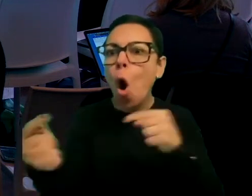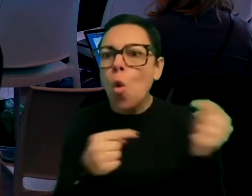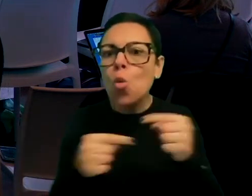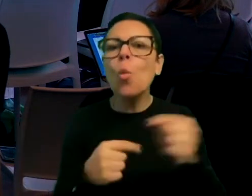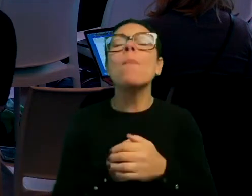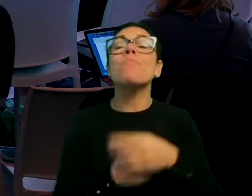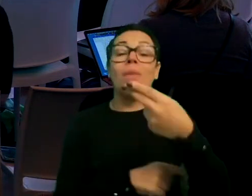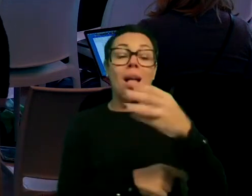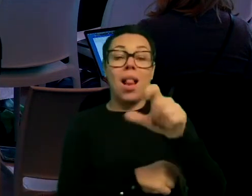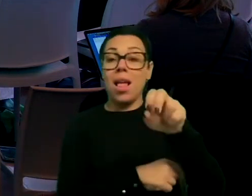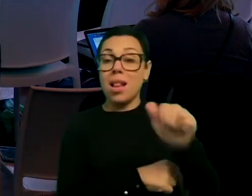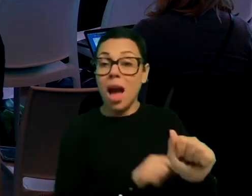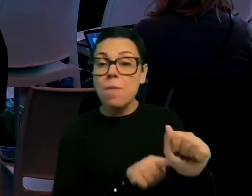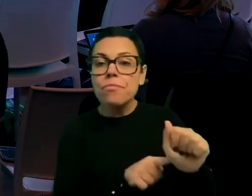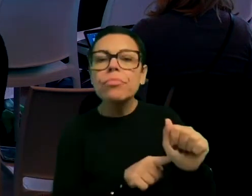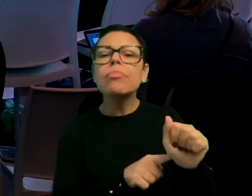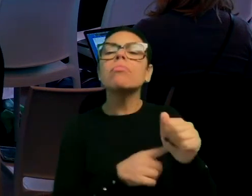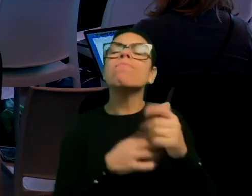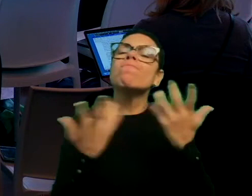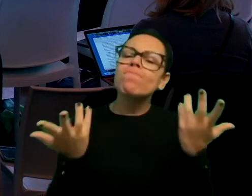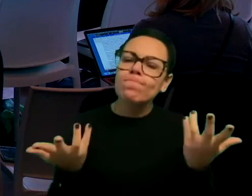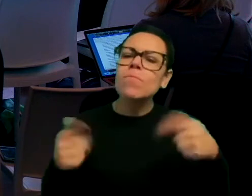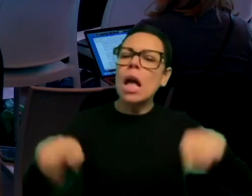interesting aspect of gender